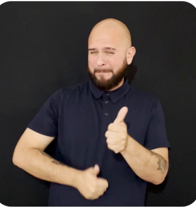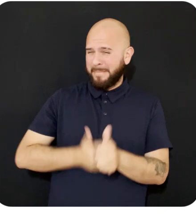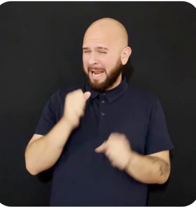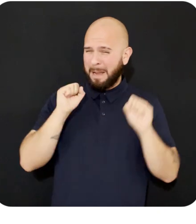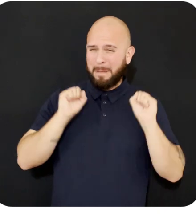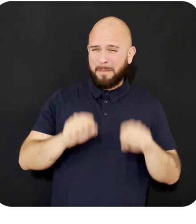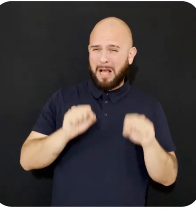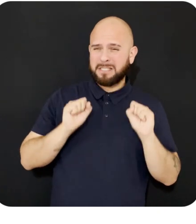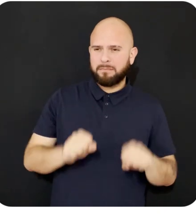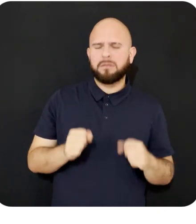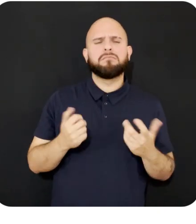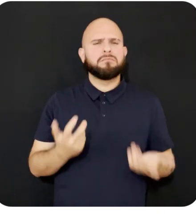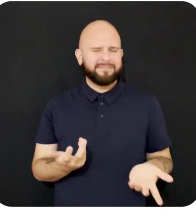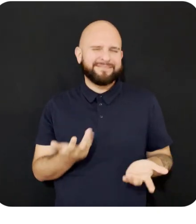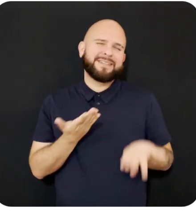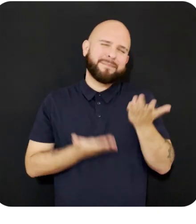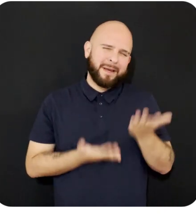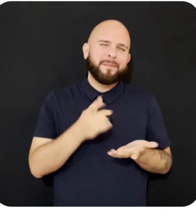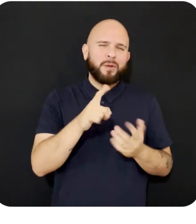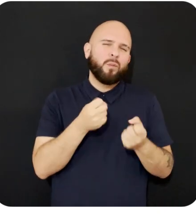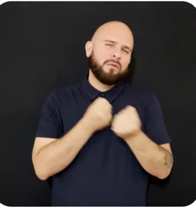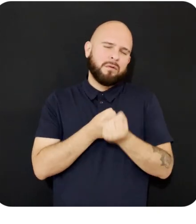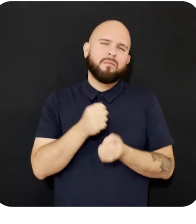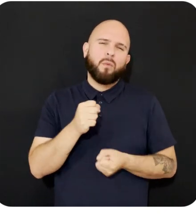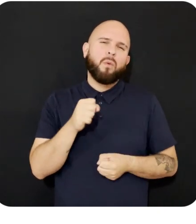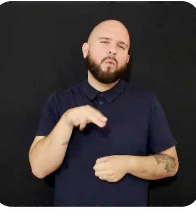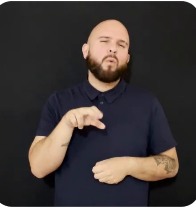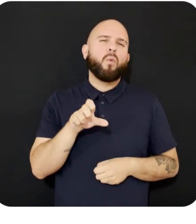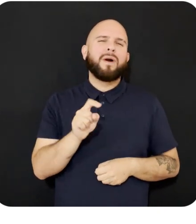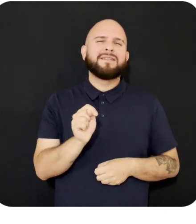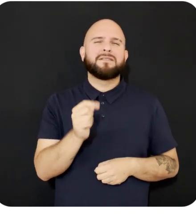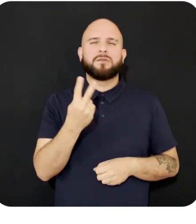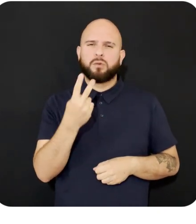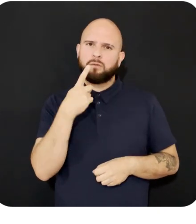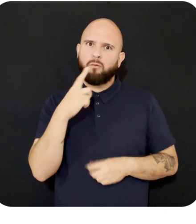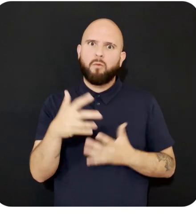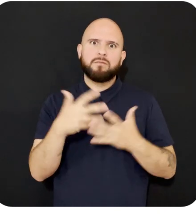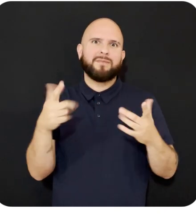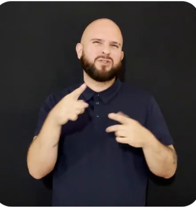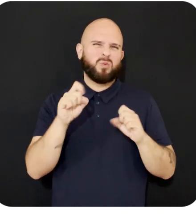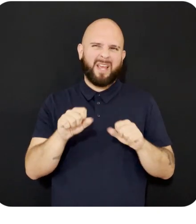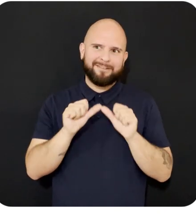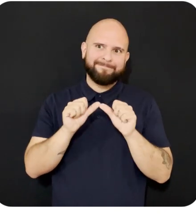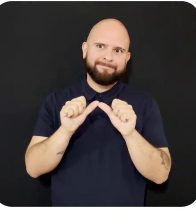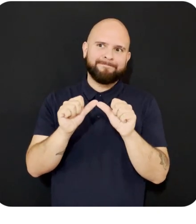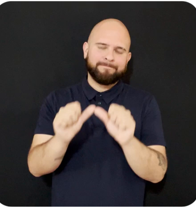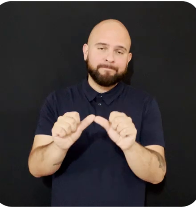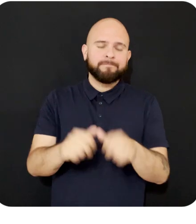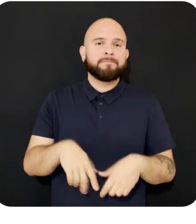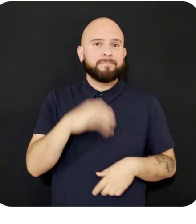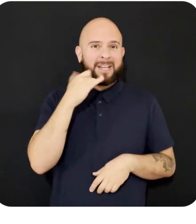possible for concurrency, you probably want to support Quest 2 for as long as possible. If you need the